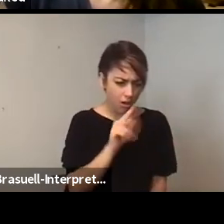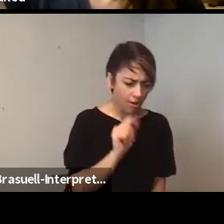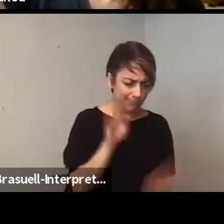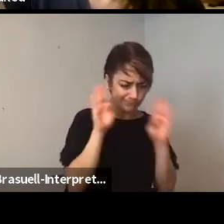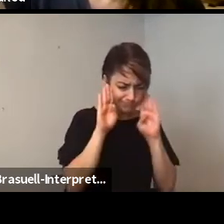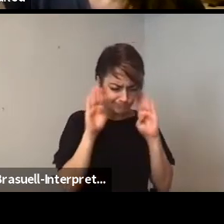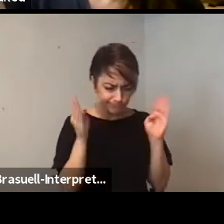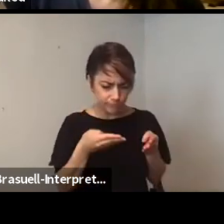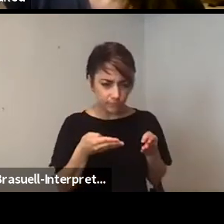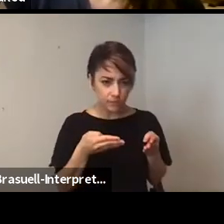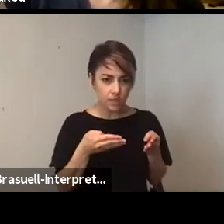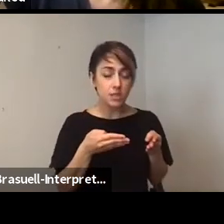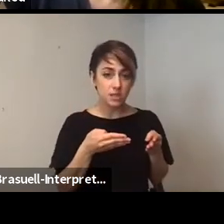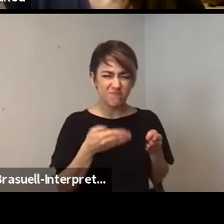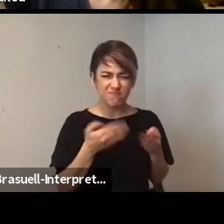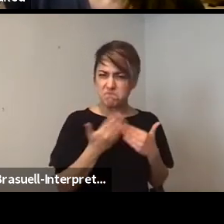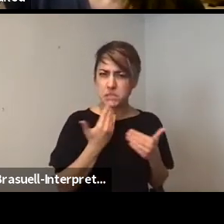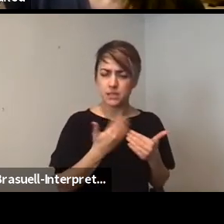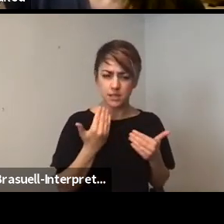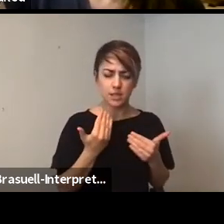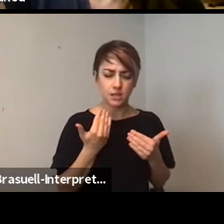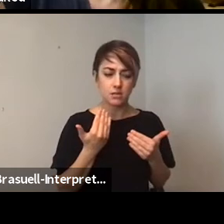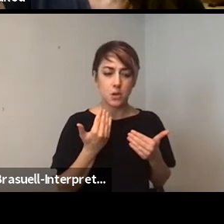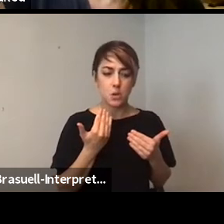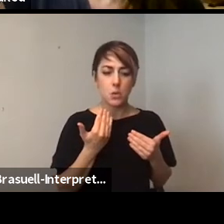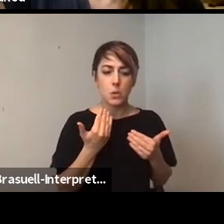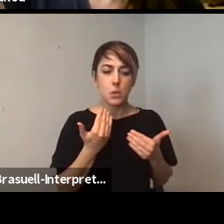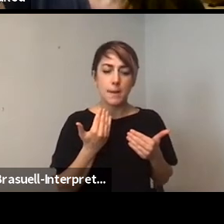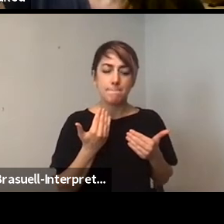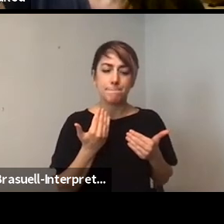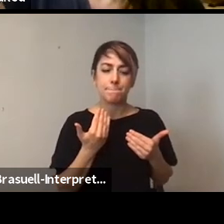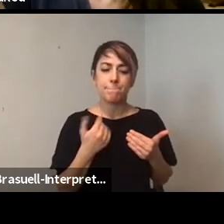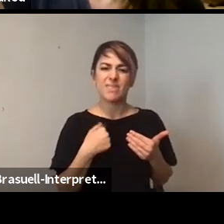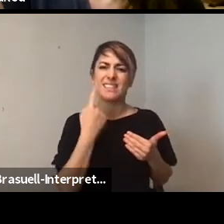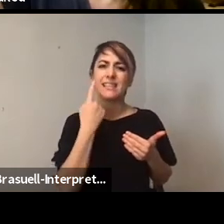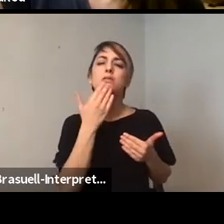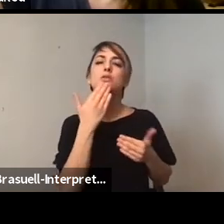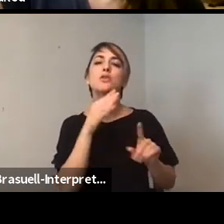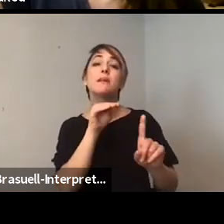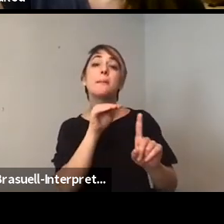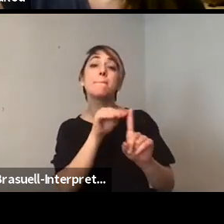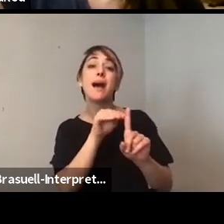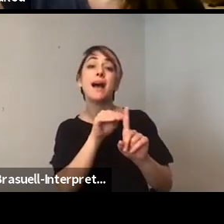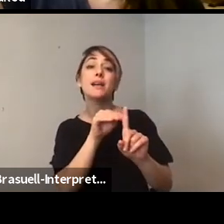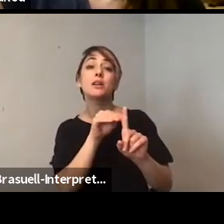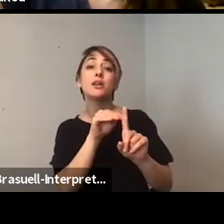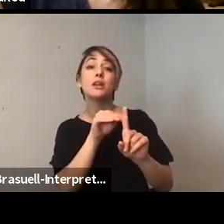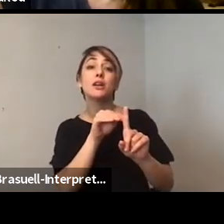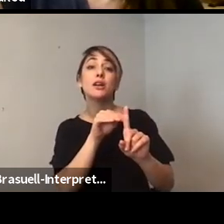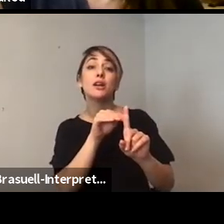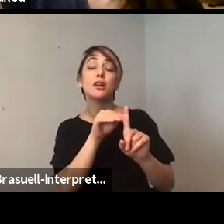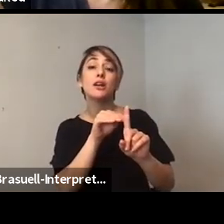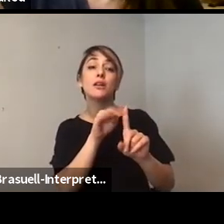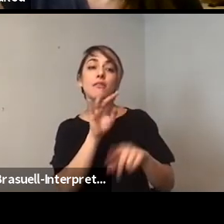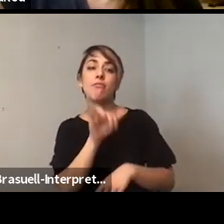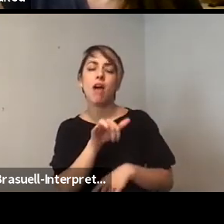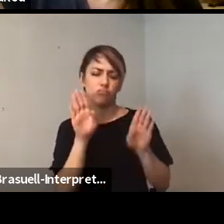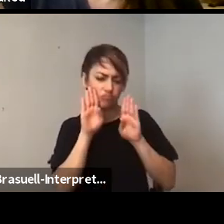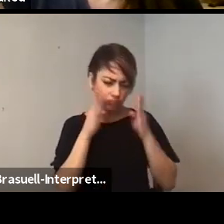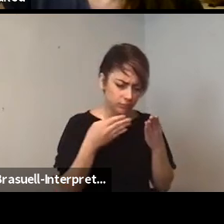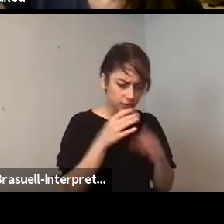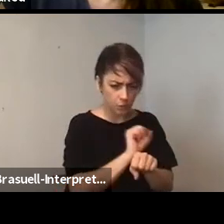And just a reminder that that can take us away from having a generous spirit,